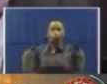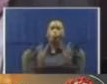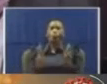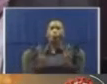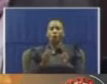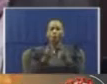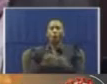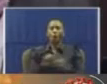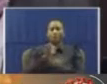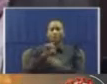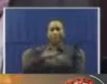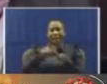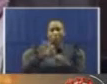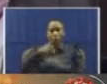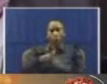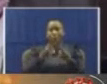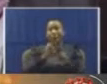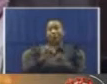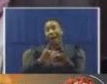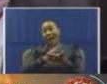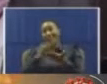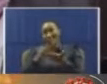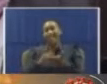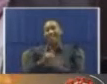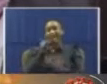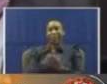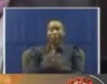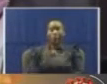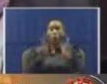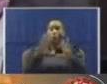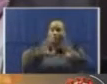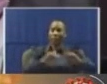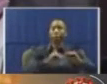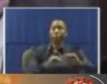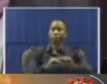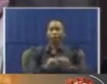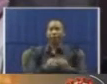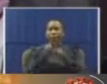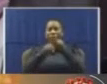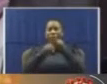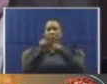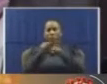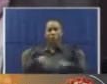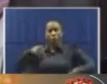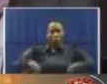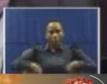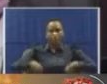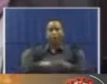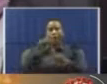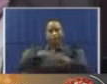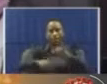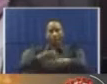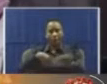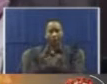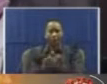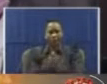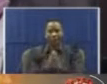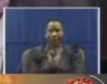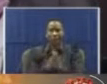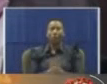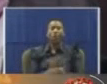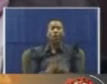alas, that hope was short-lived. The allegations of corruption, money laundering, racketeering, defeating the ends